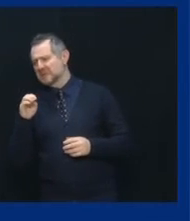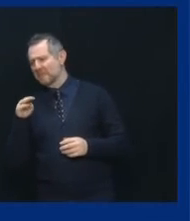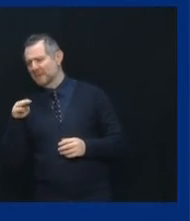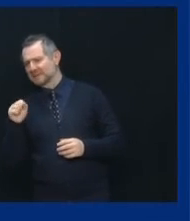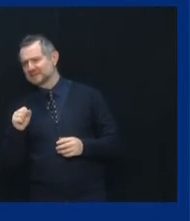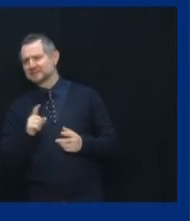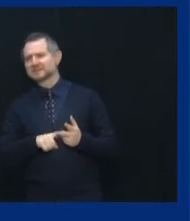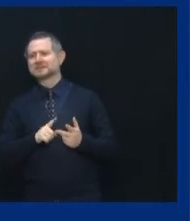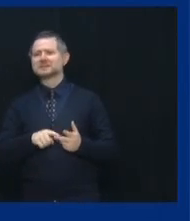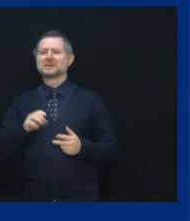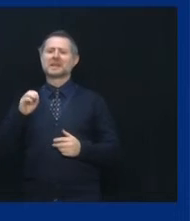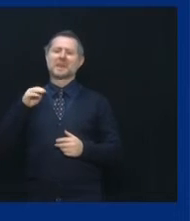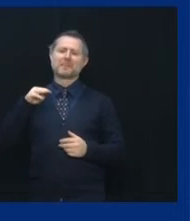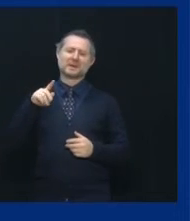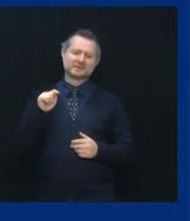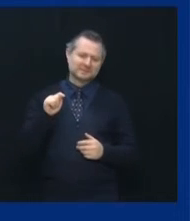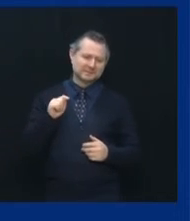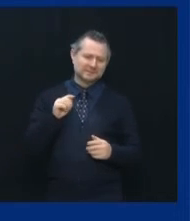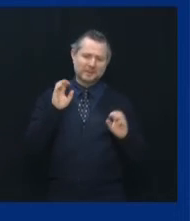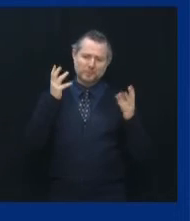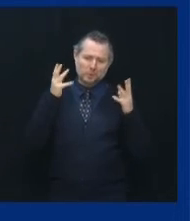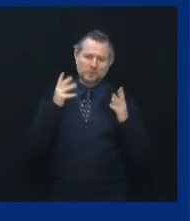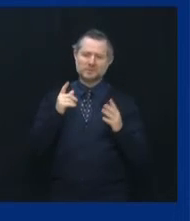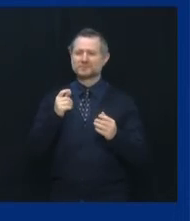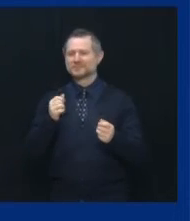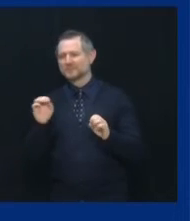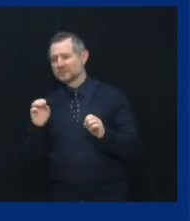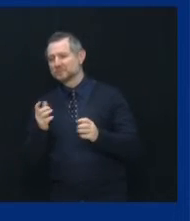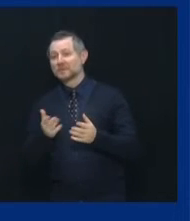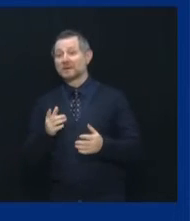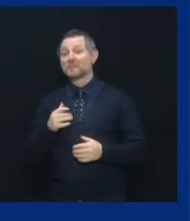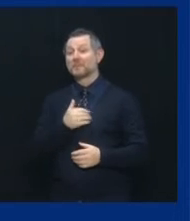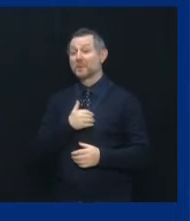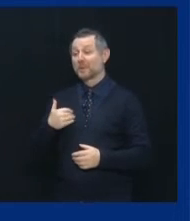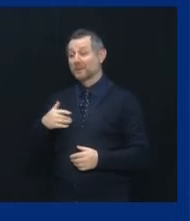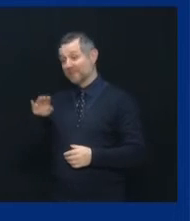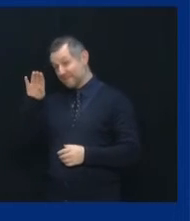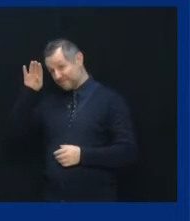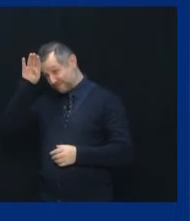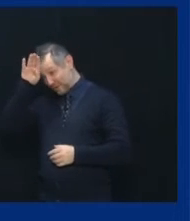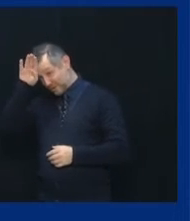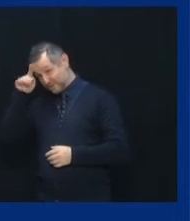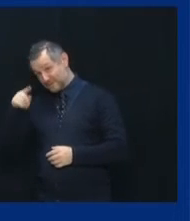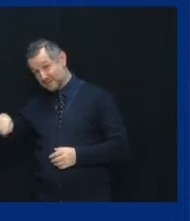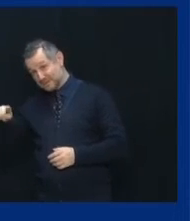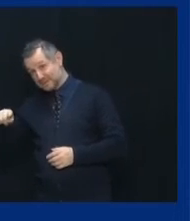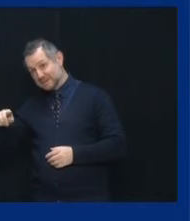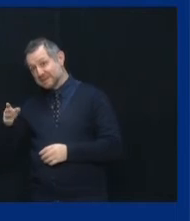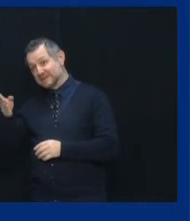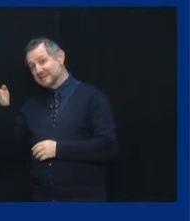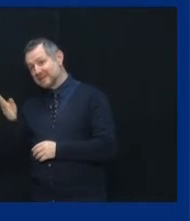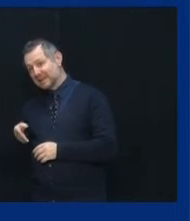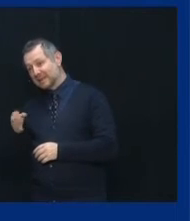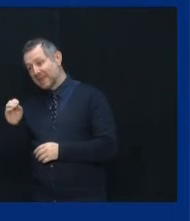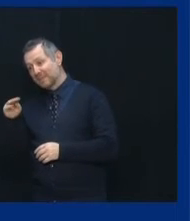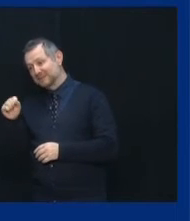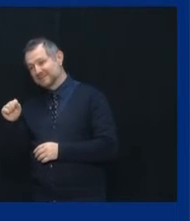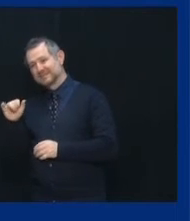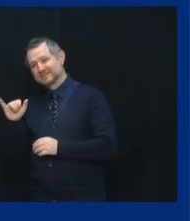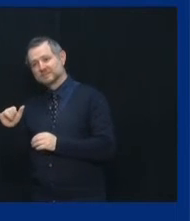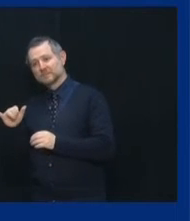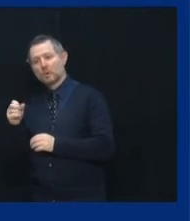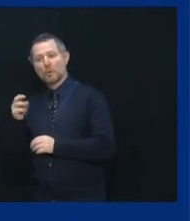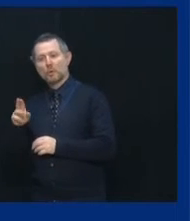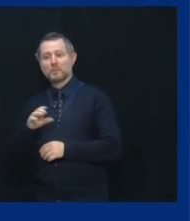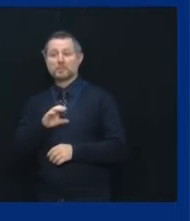EMT. So members of the fire department who are EMS or EMT, or members of police department